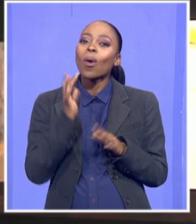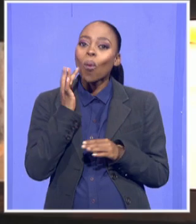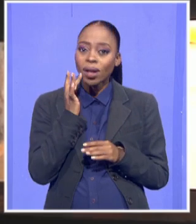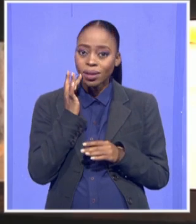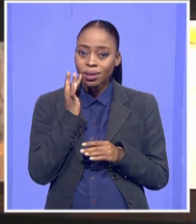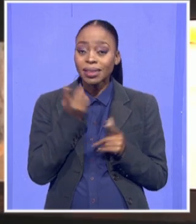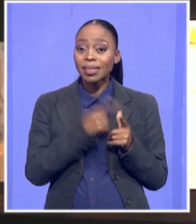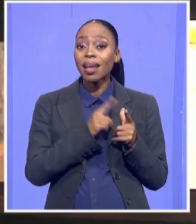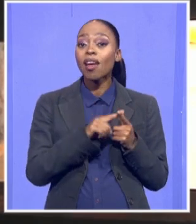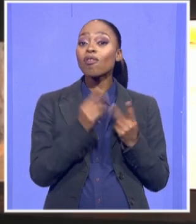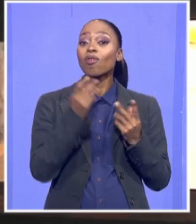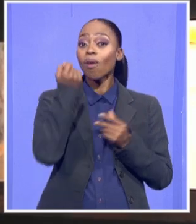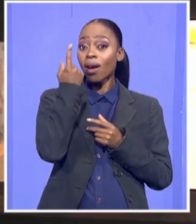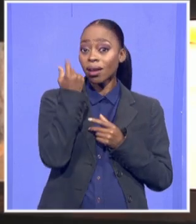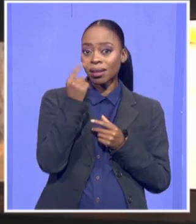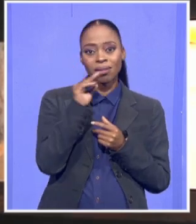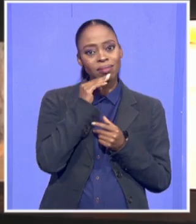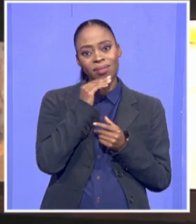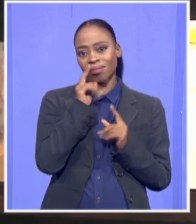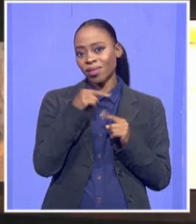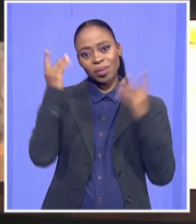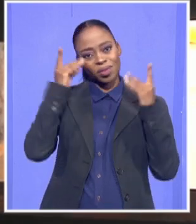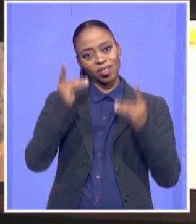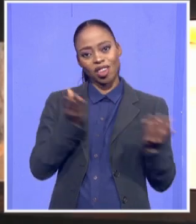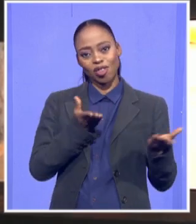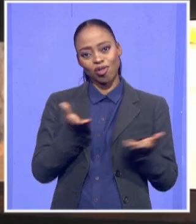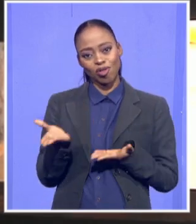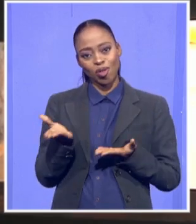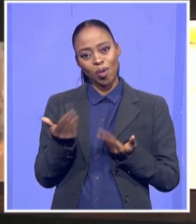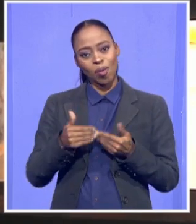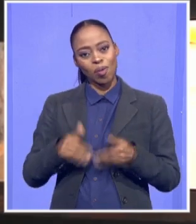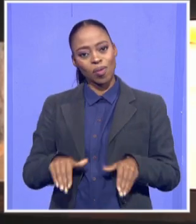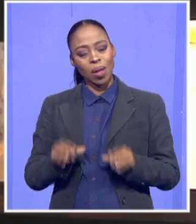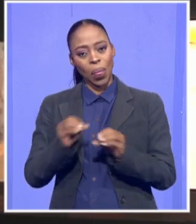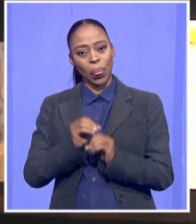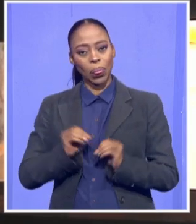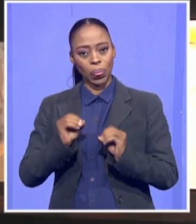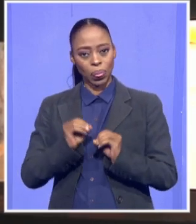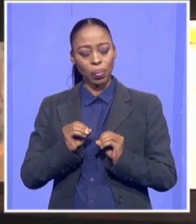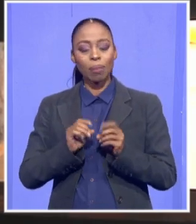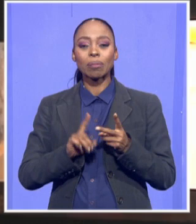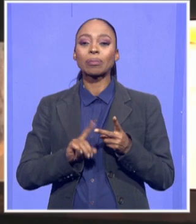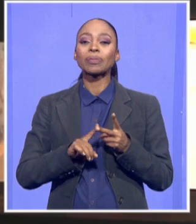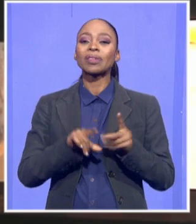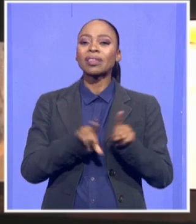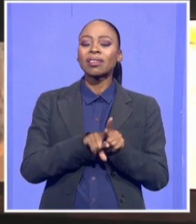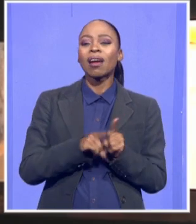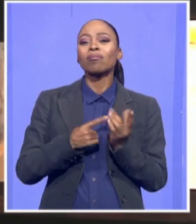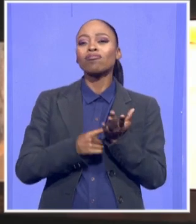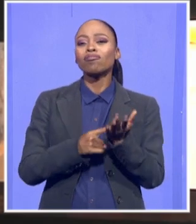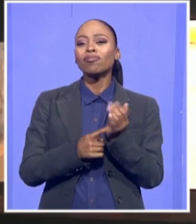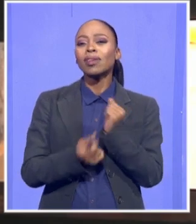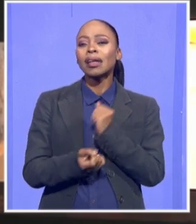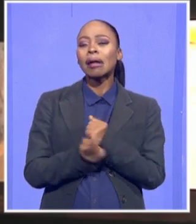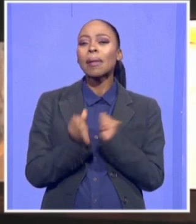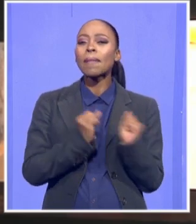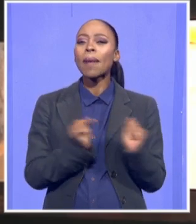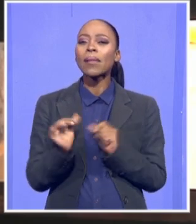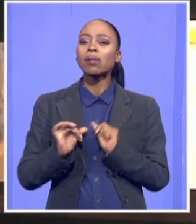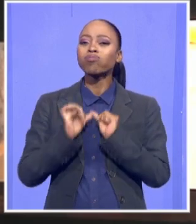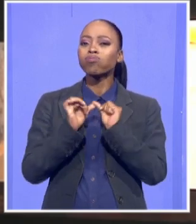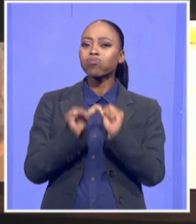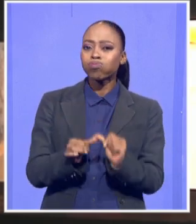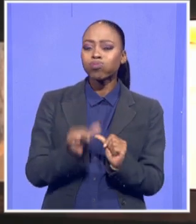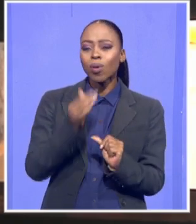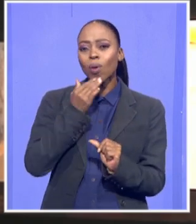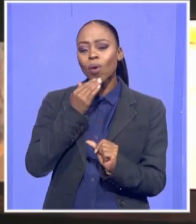do, then you could not reach that conclusion of bias. Of course, then we've now heard arguments that that are still continuing by